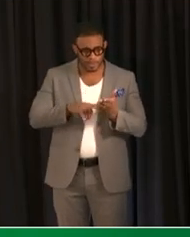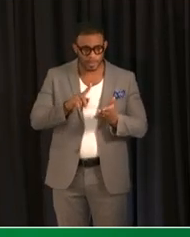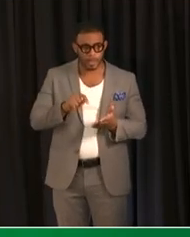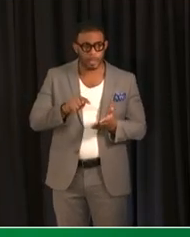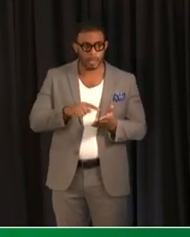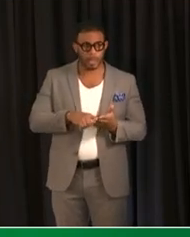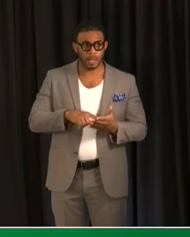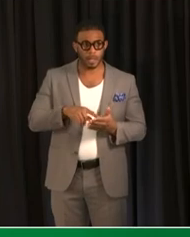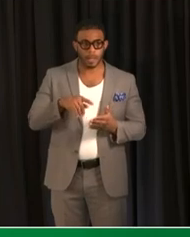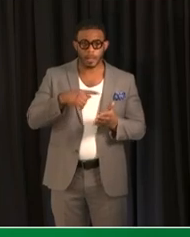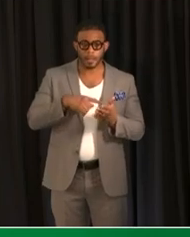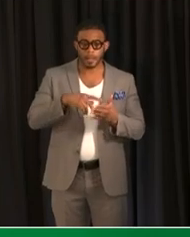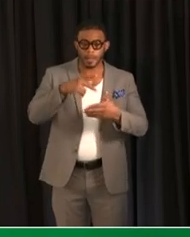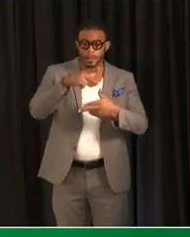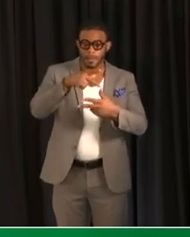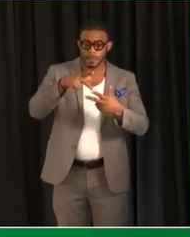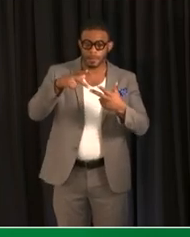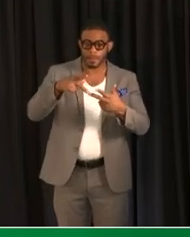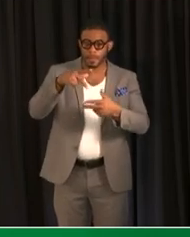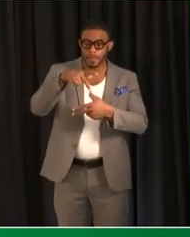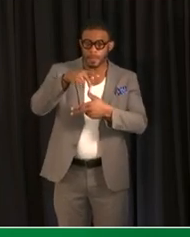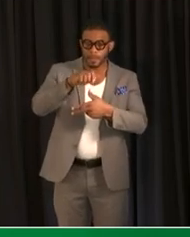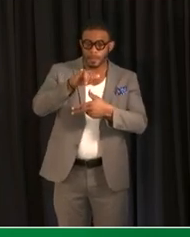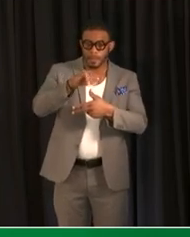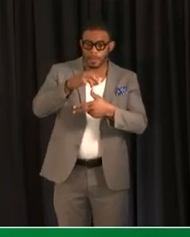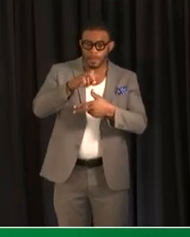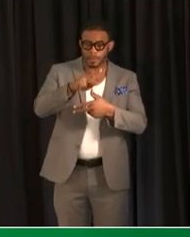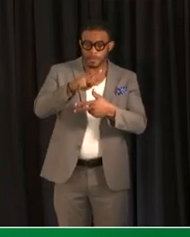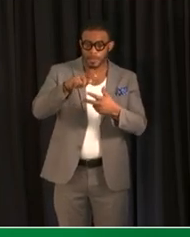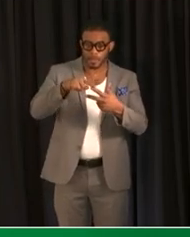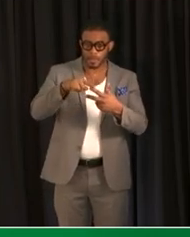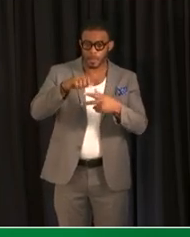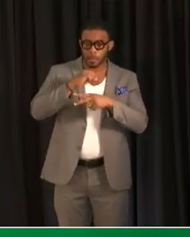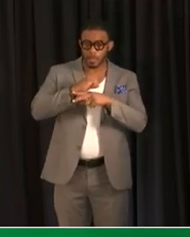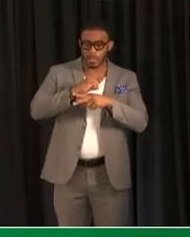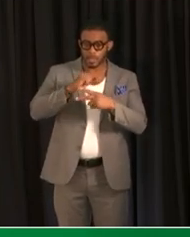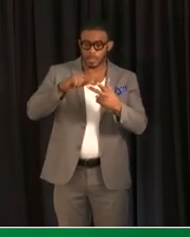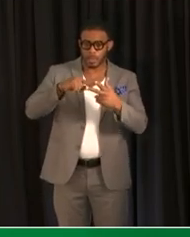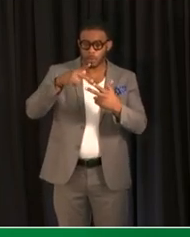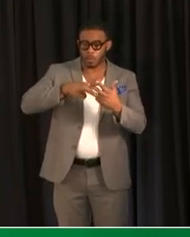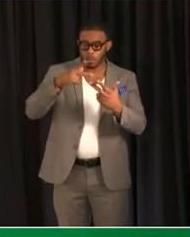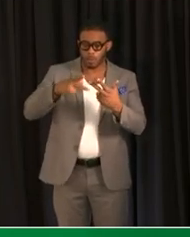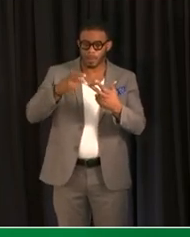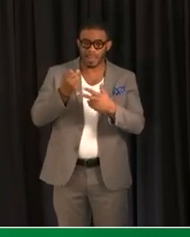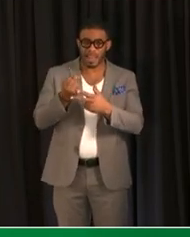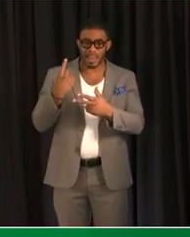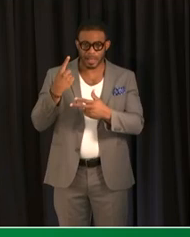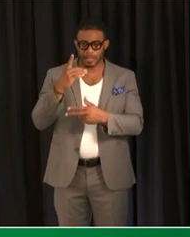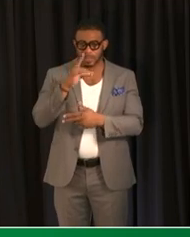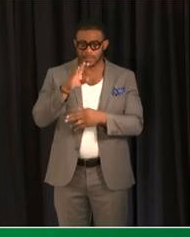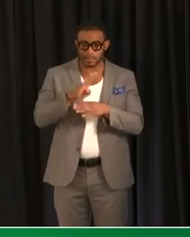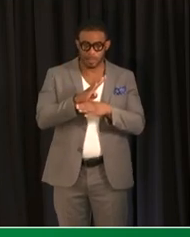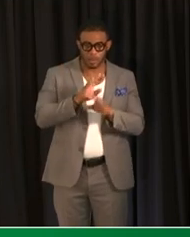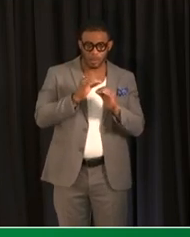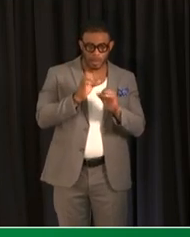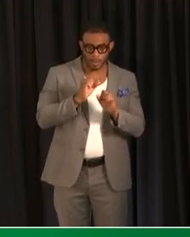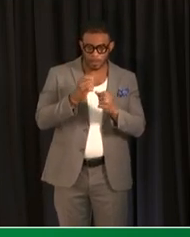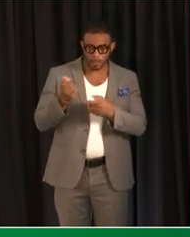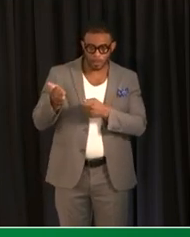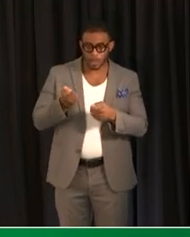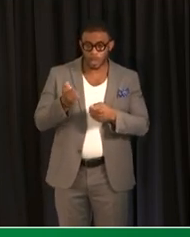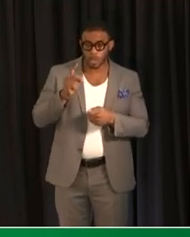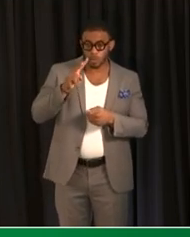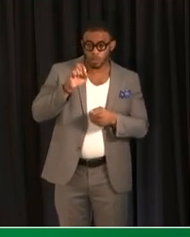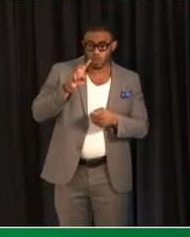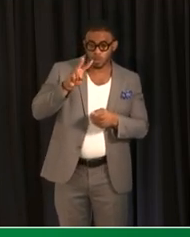sure to check out the Paycheck Protection Program. It is a program that last year, DC businesses and organizations were able